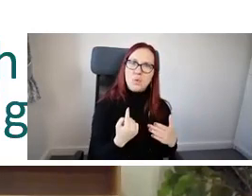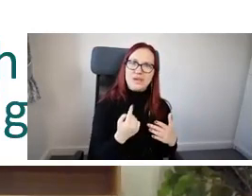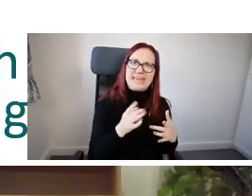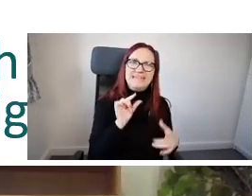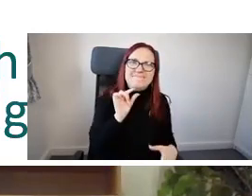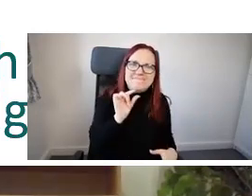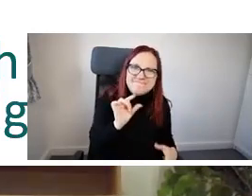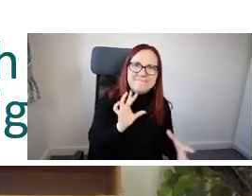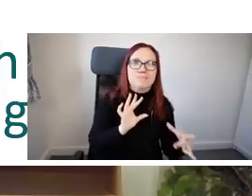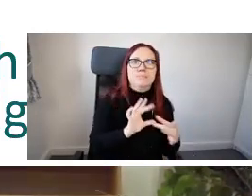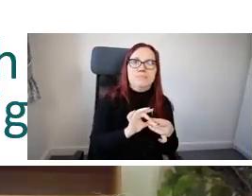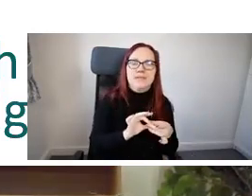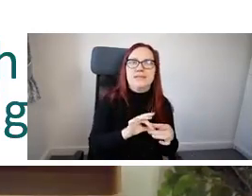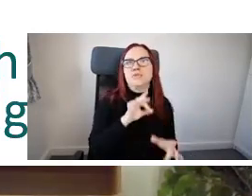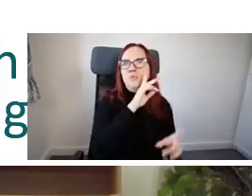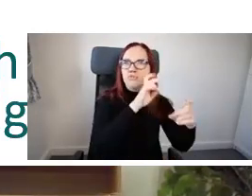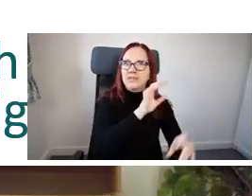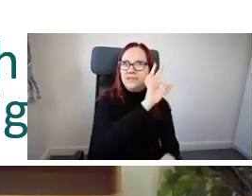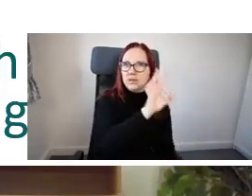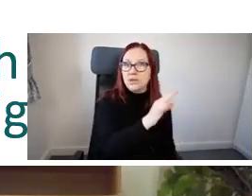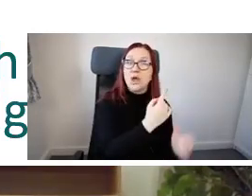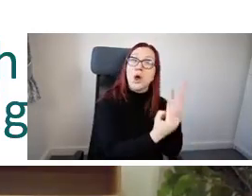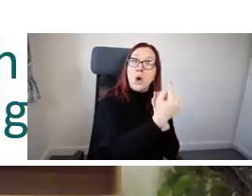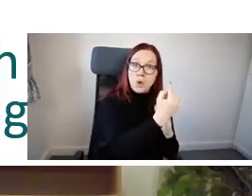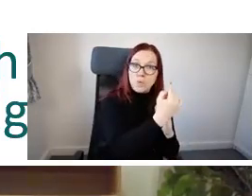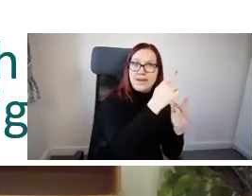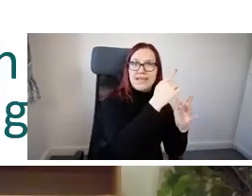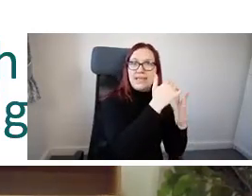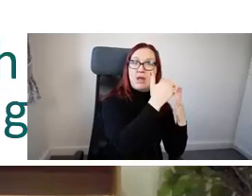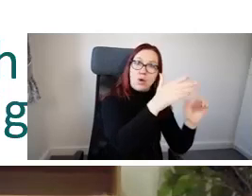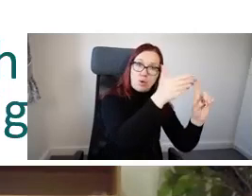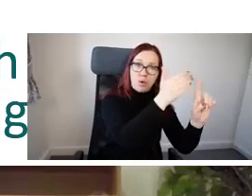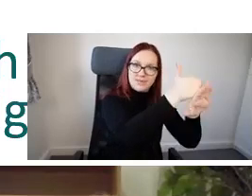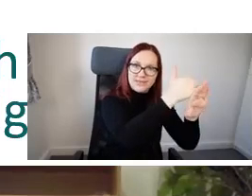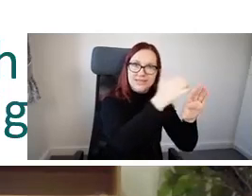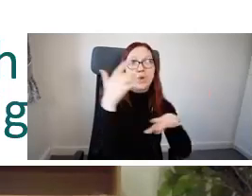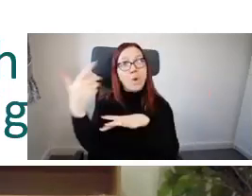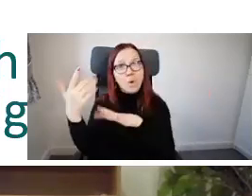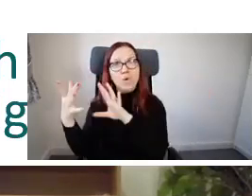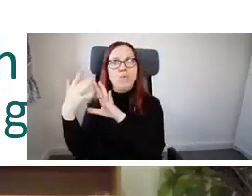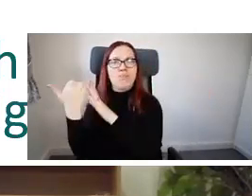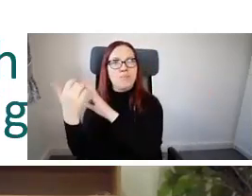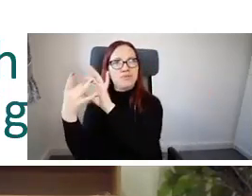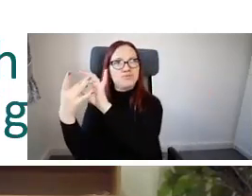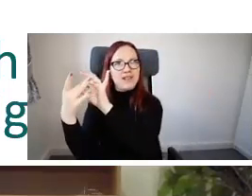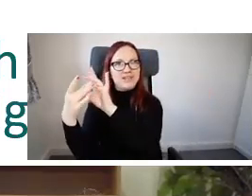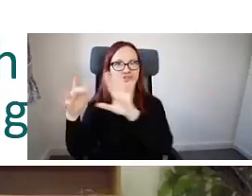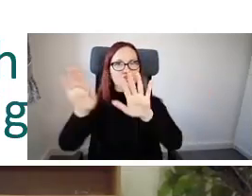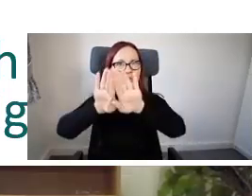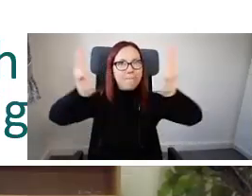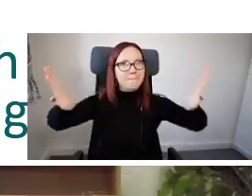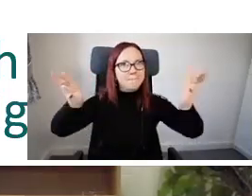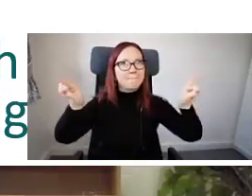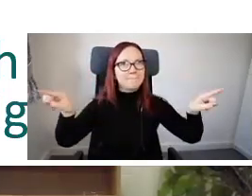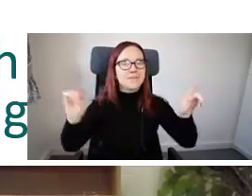research questions. So they were either just about goal setting or just about therapeutic relationships,